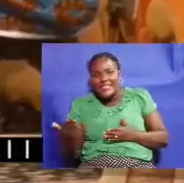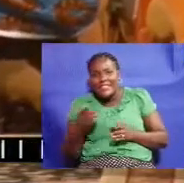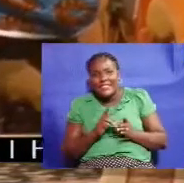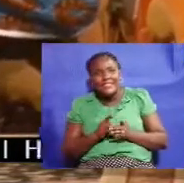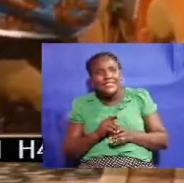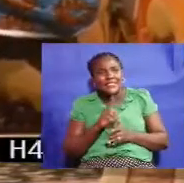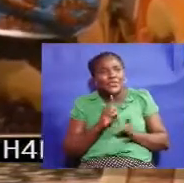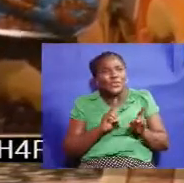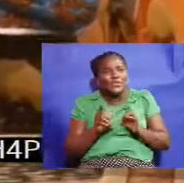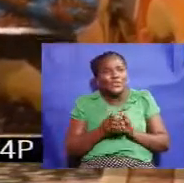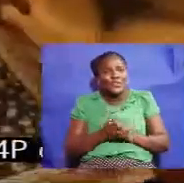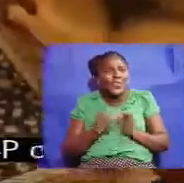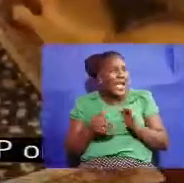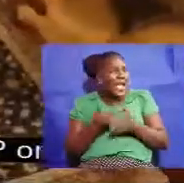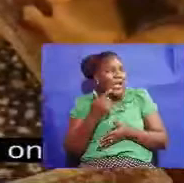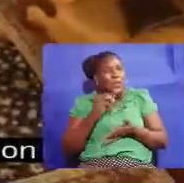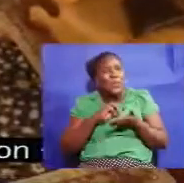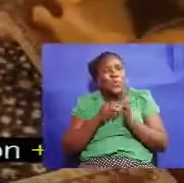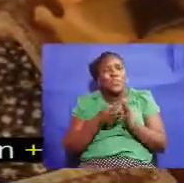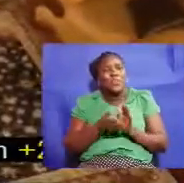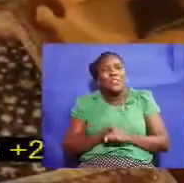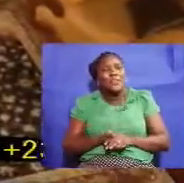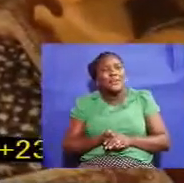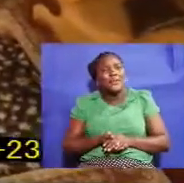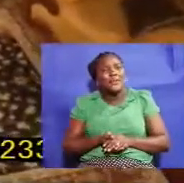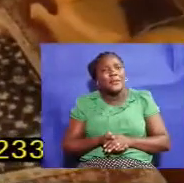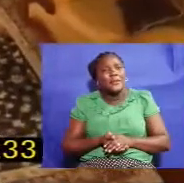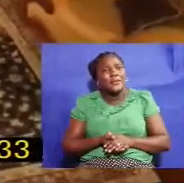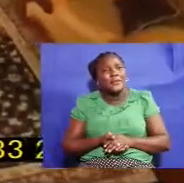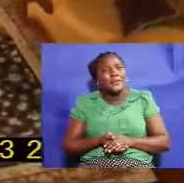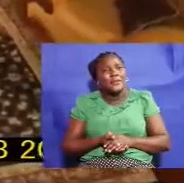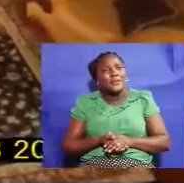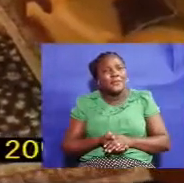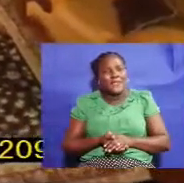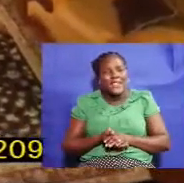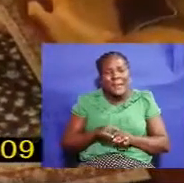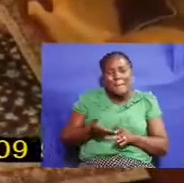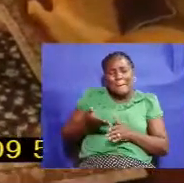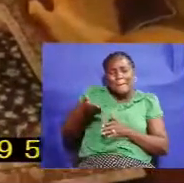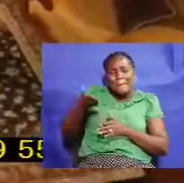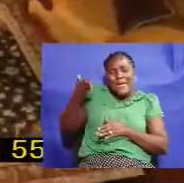get married. But in your own case, he that is down, in your own case, it